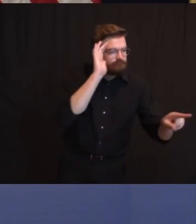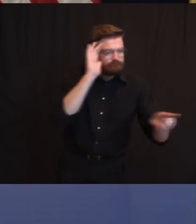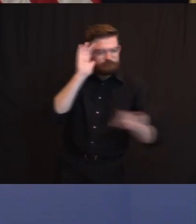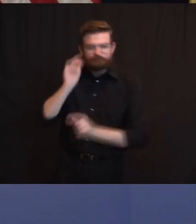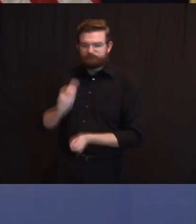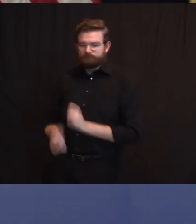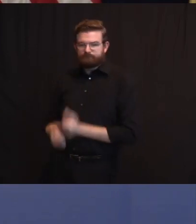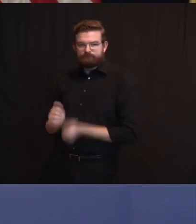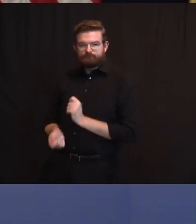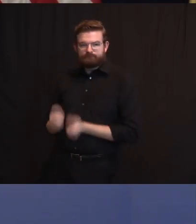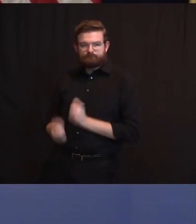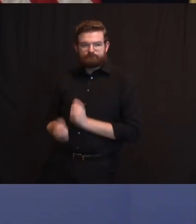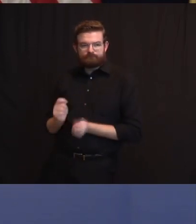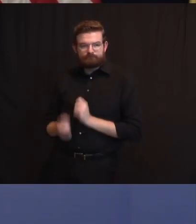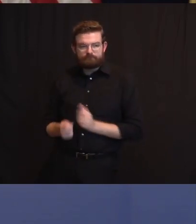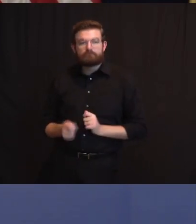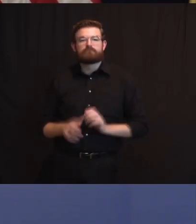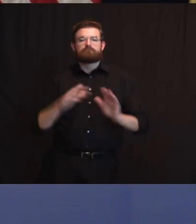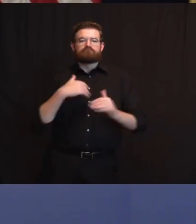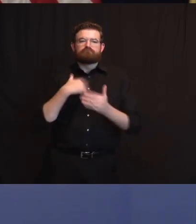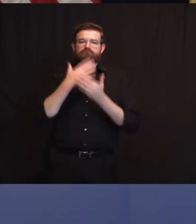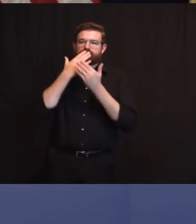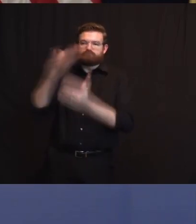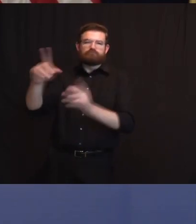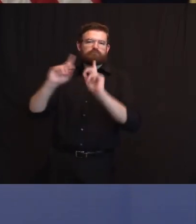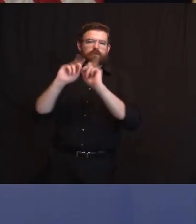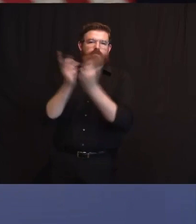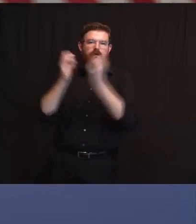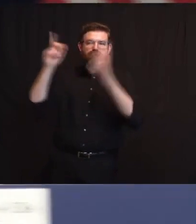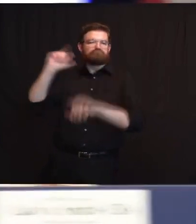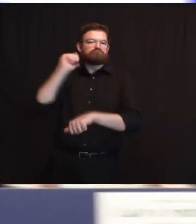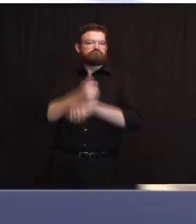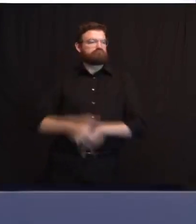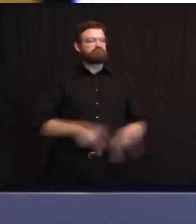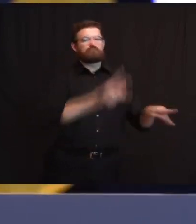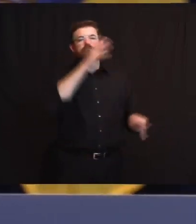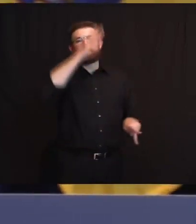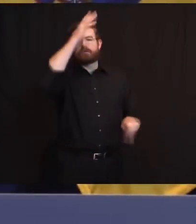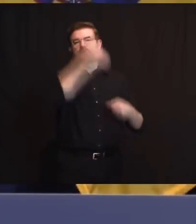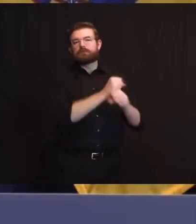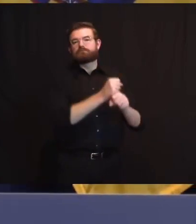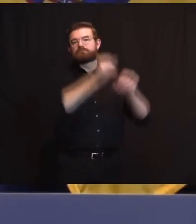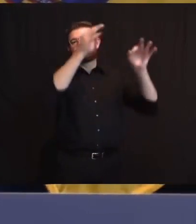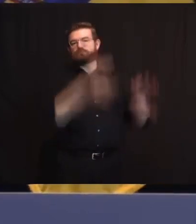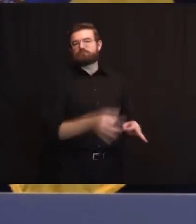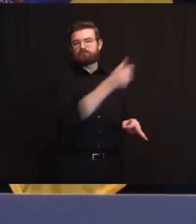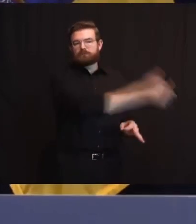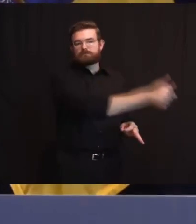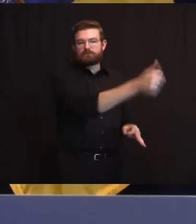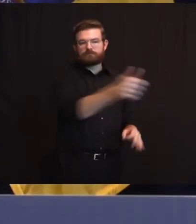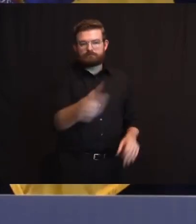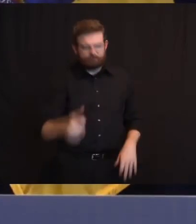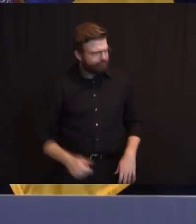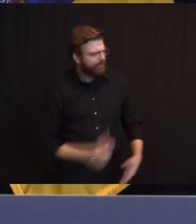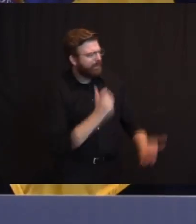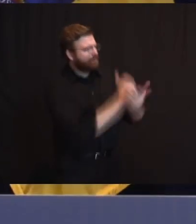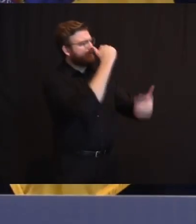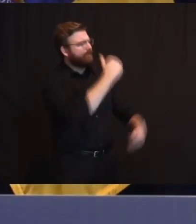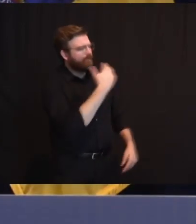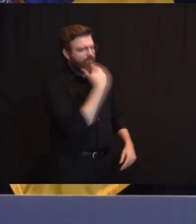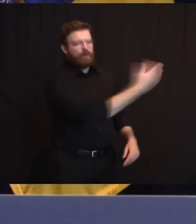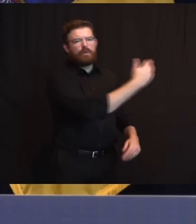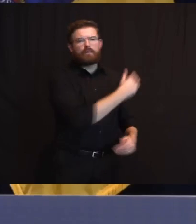thankful for the Department of Education for pulling something together like this. Amen. I just add a couple of things if I can. Let me start. I think Kevin